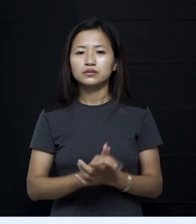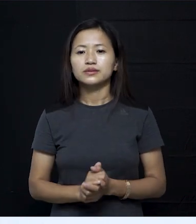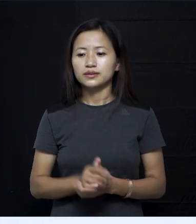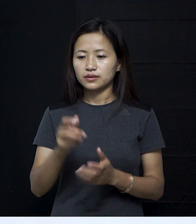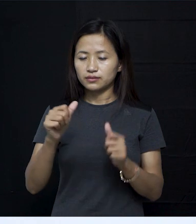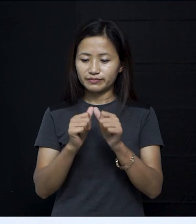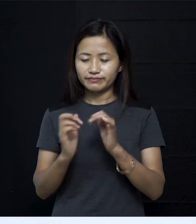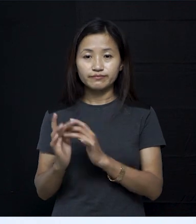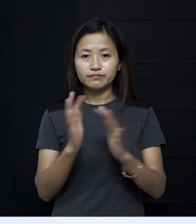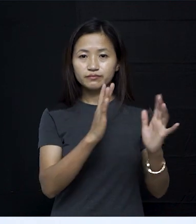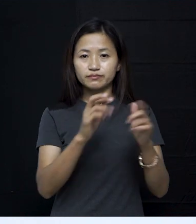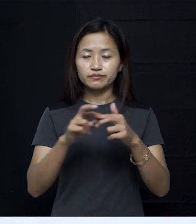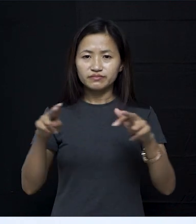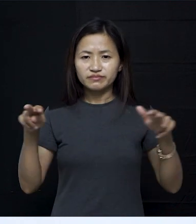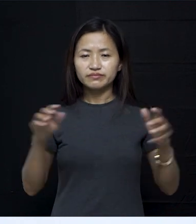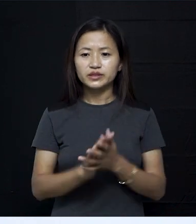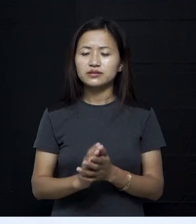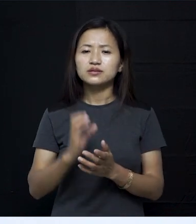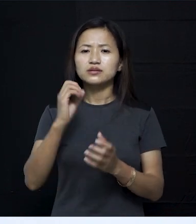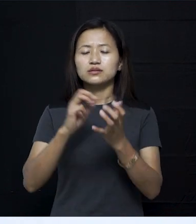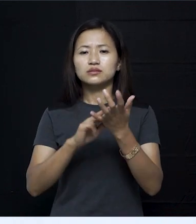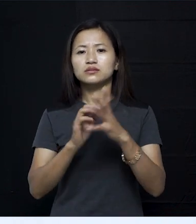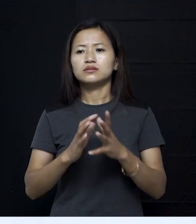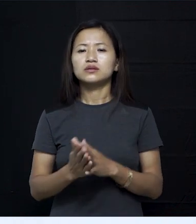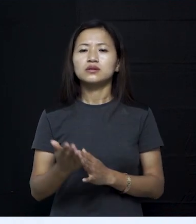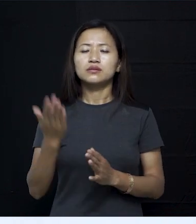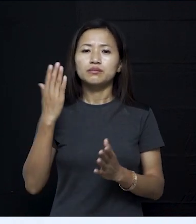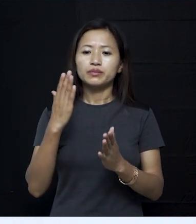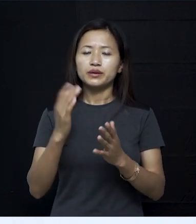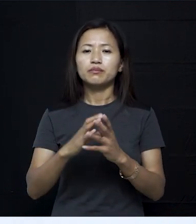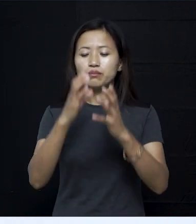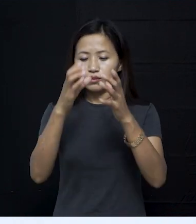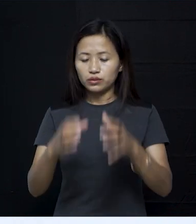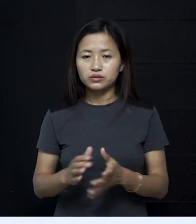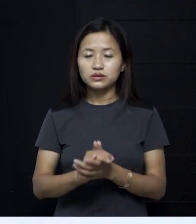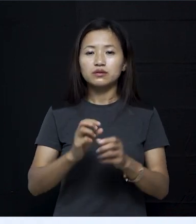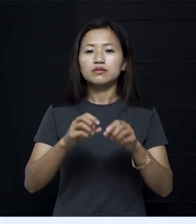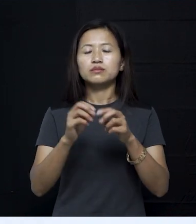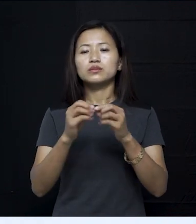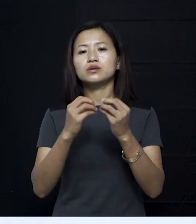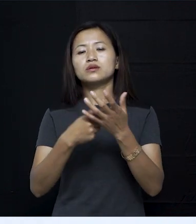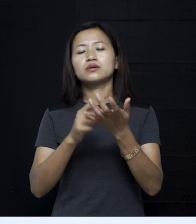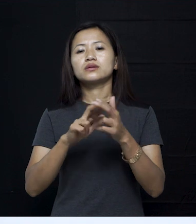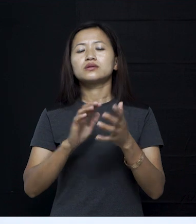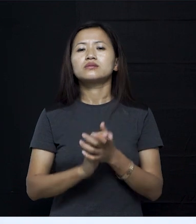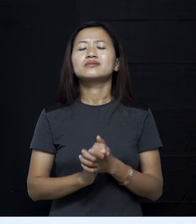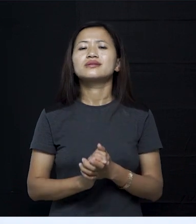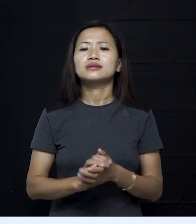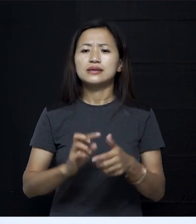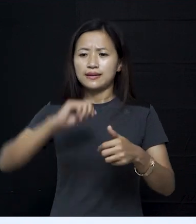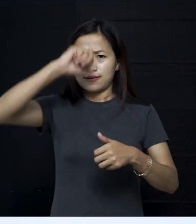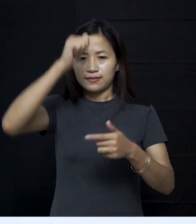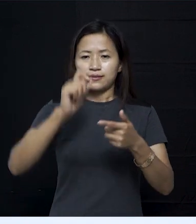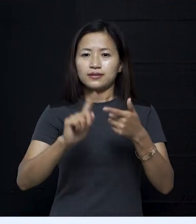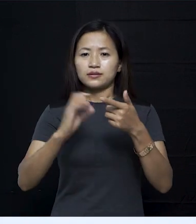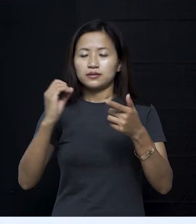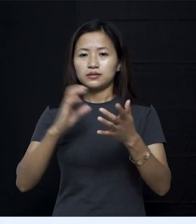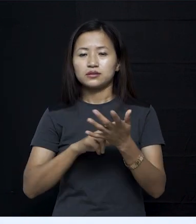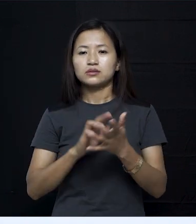crops that are cultivated we have in your textbook, it is written as watermelon, okay,